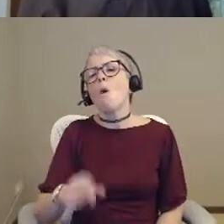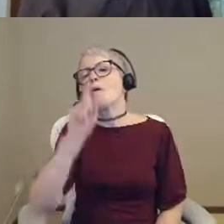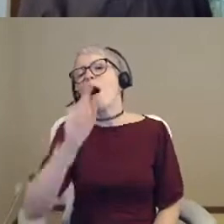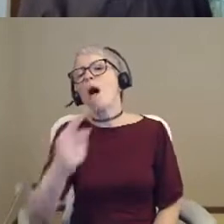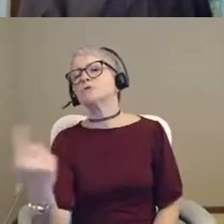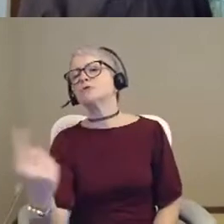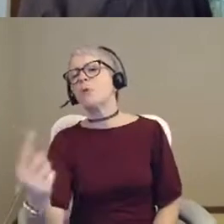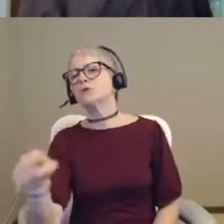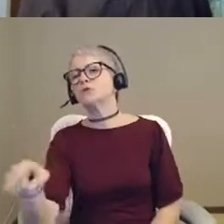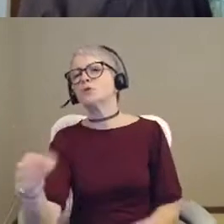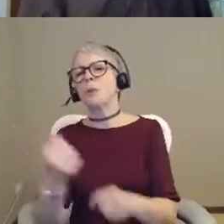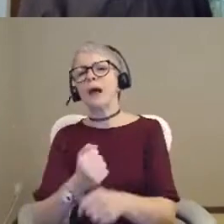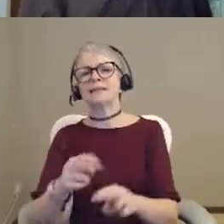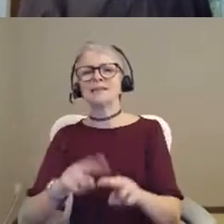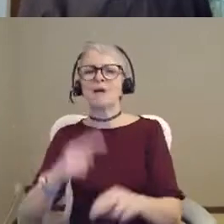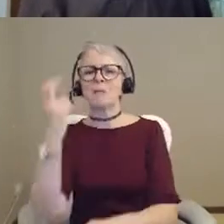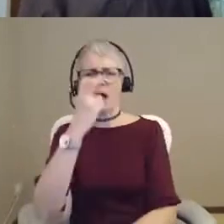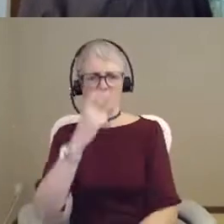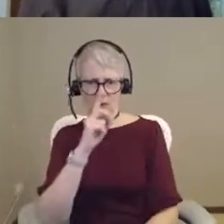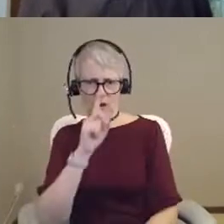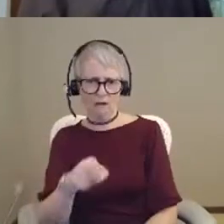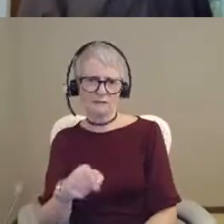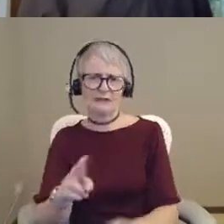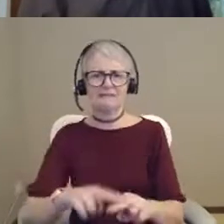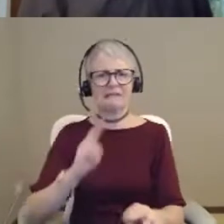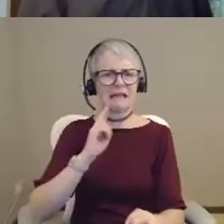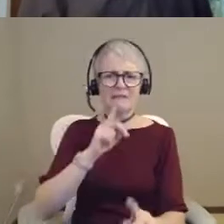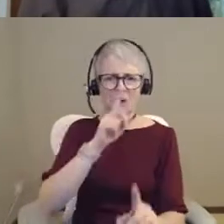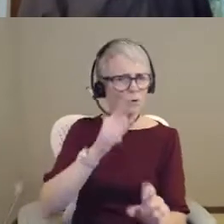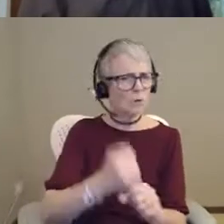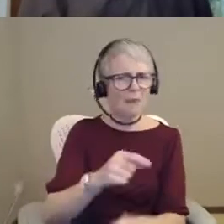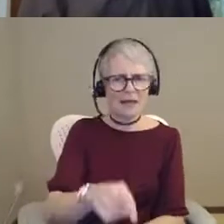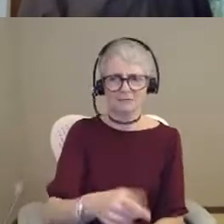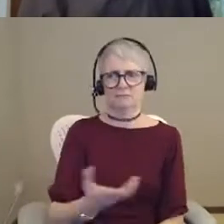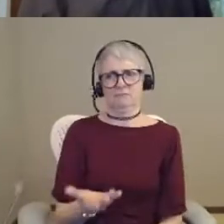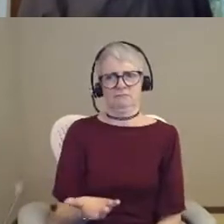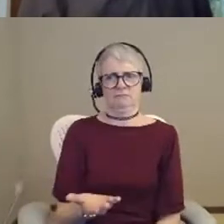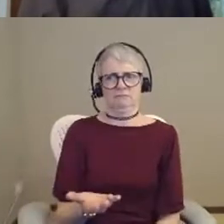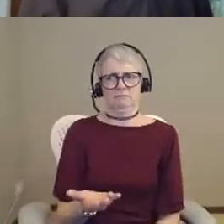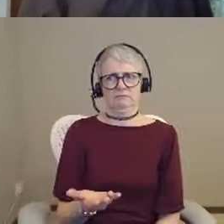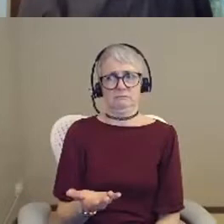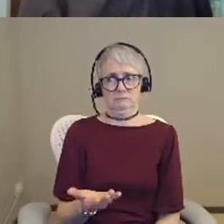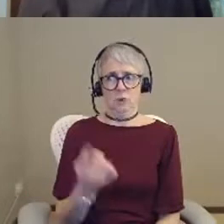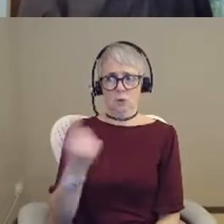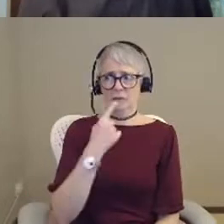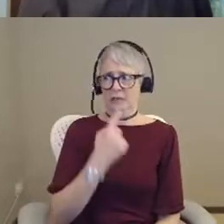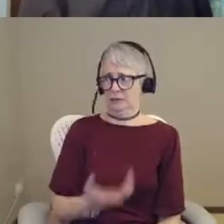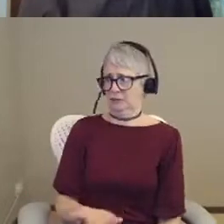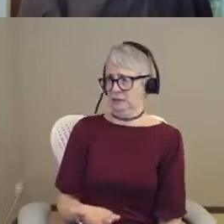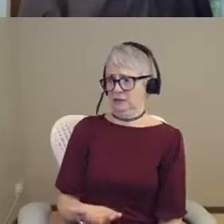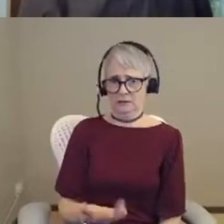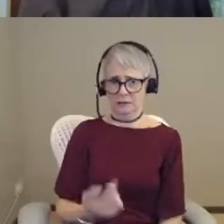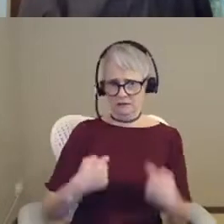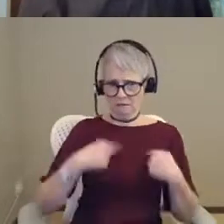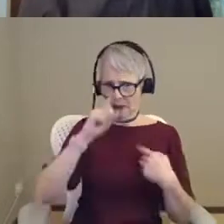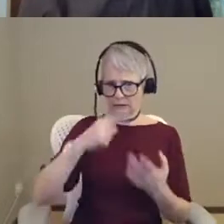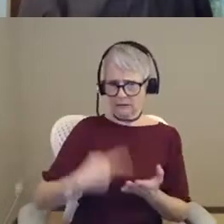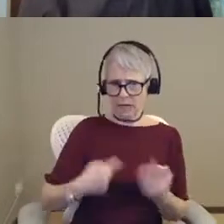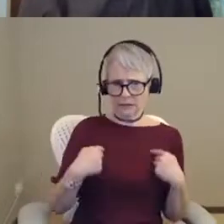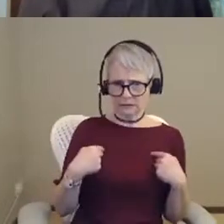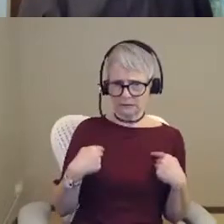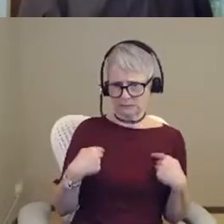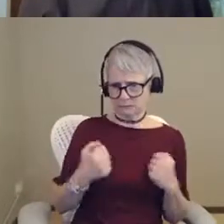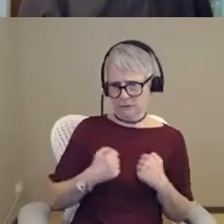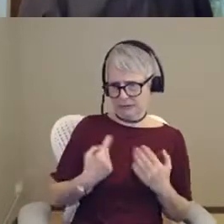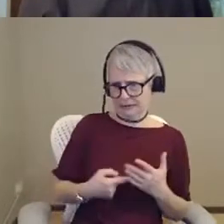they were blind. Nobody could do this job if they were deaf. Therefore, so who am I to decide what somebody can